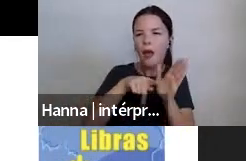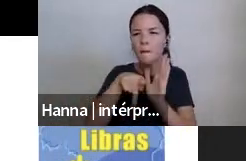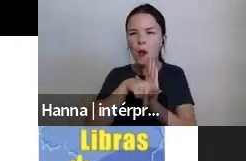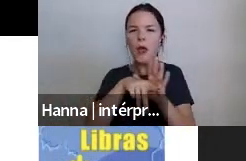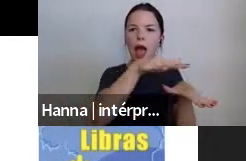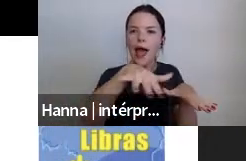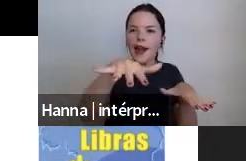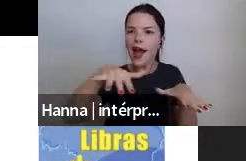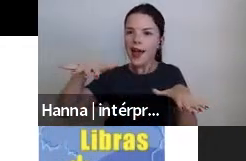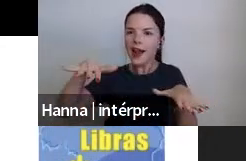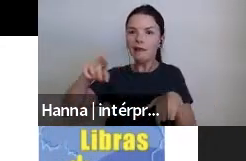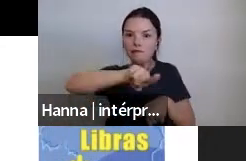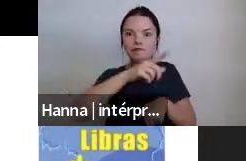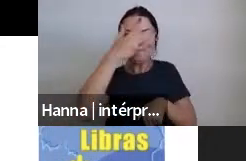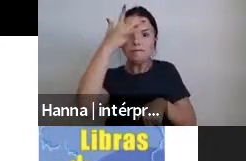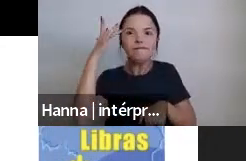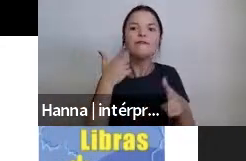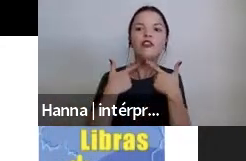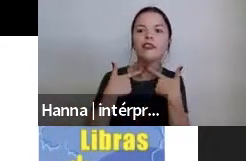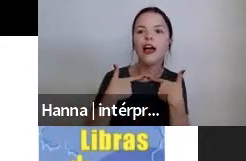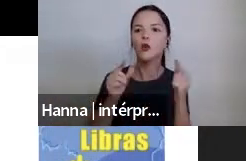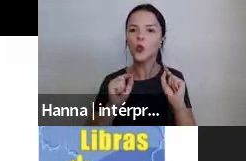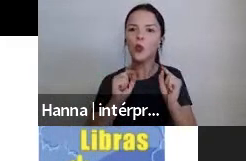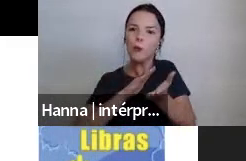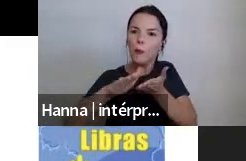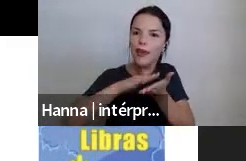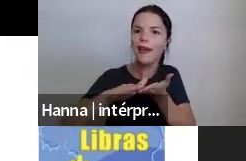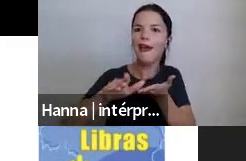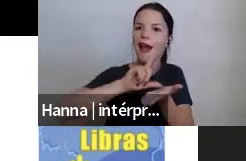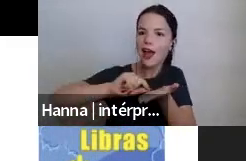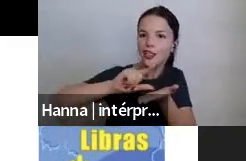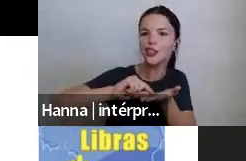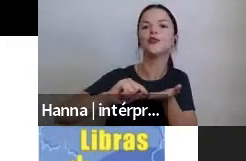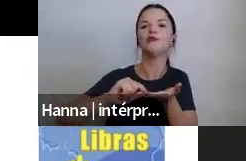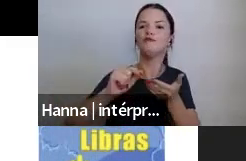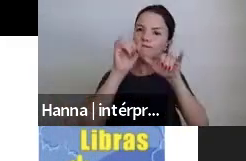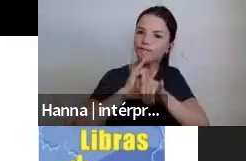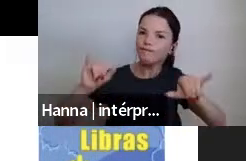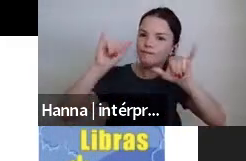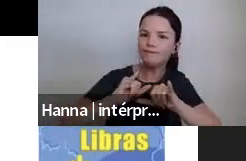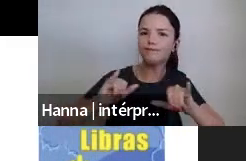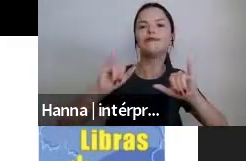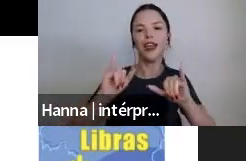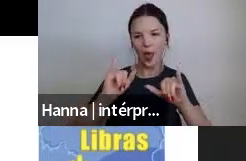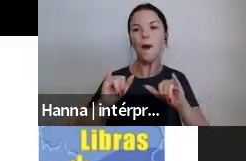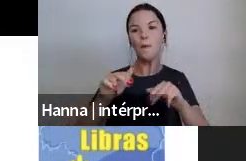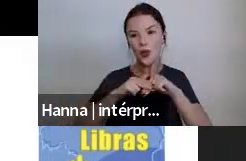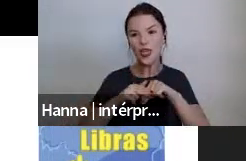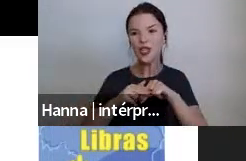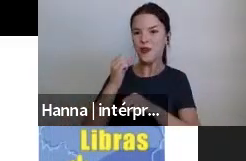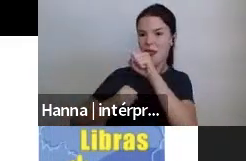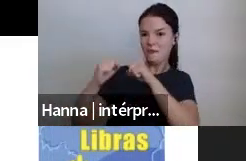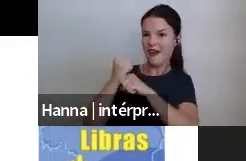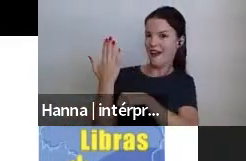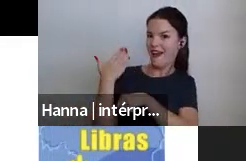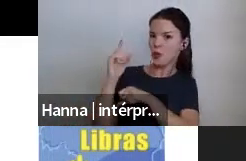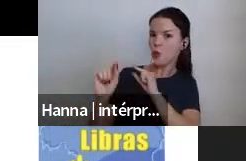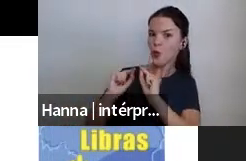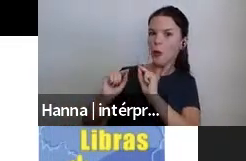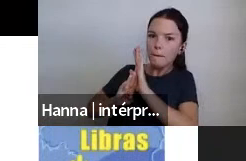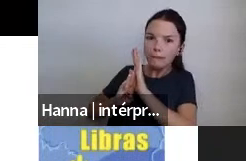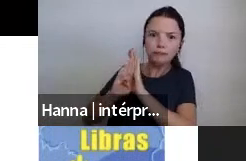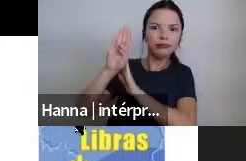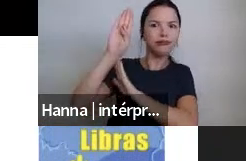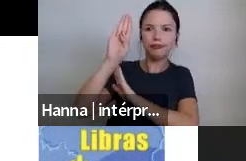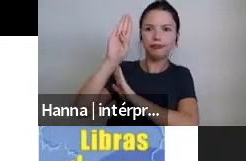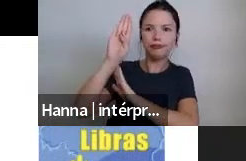encouraged to submit their work and get their work published. So that's why we have more publication in